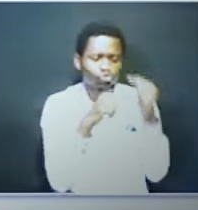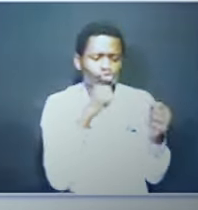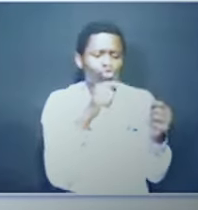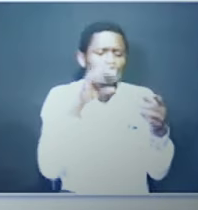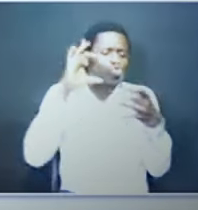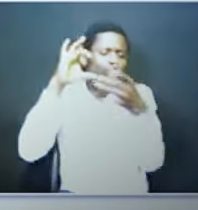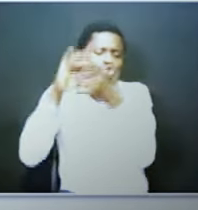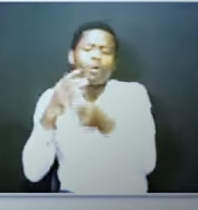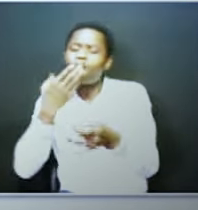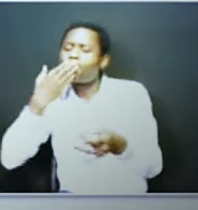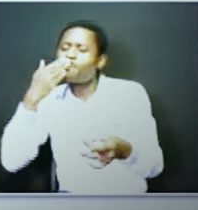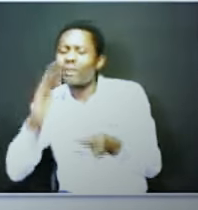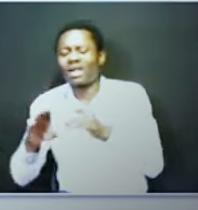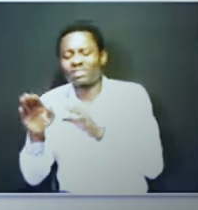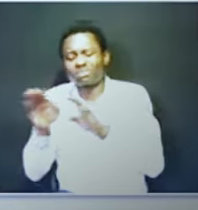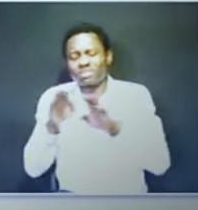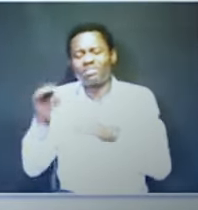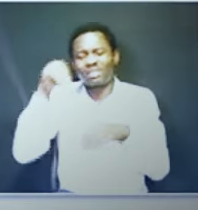Now